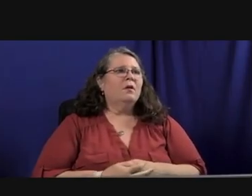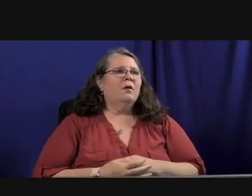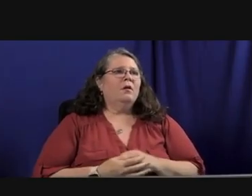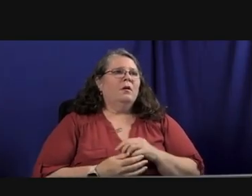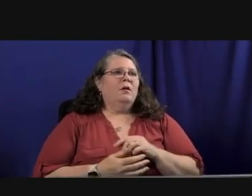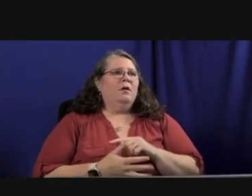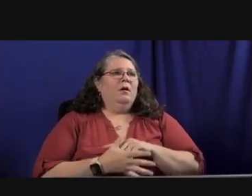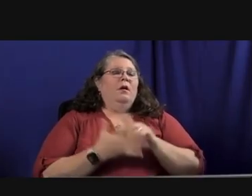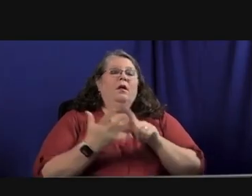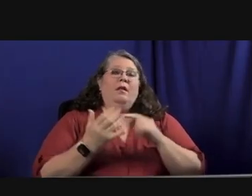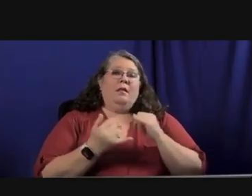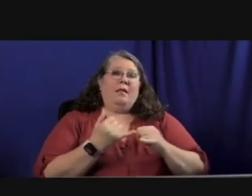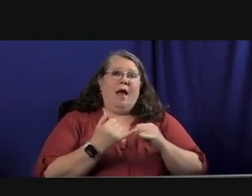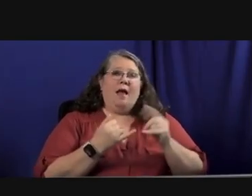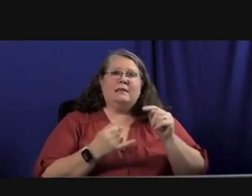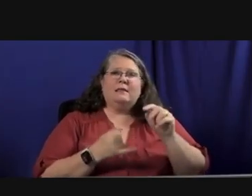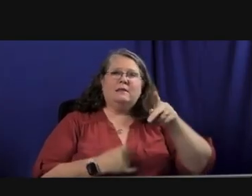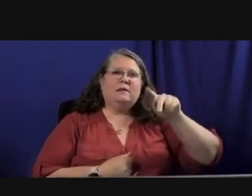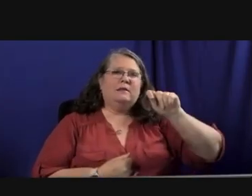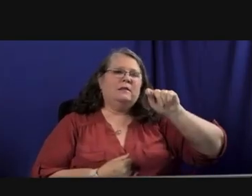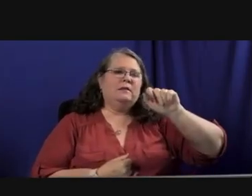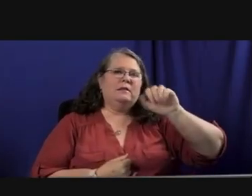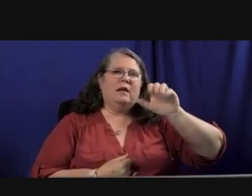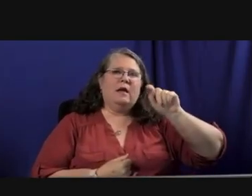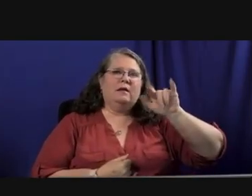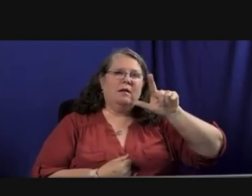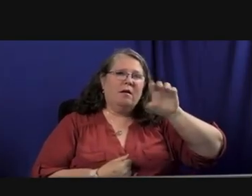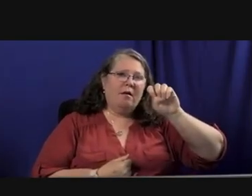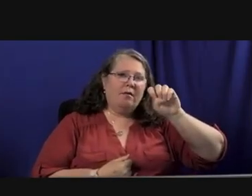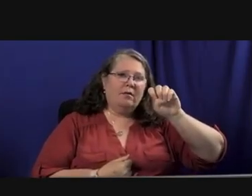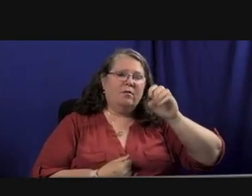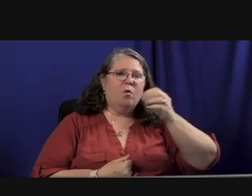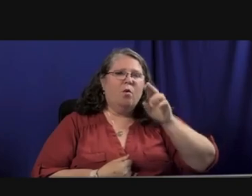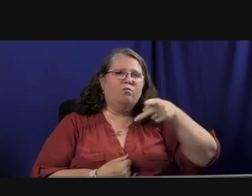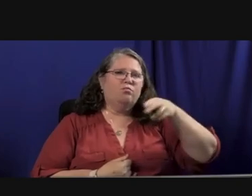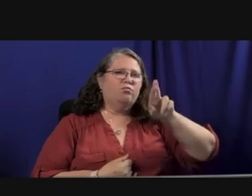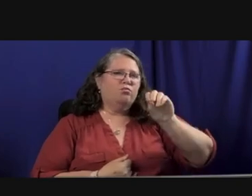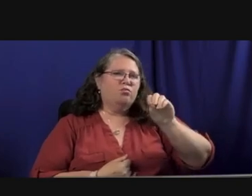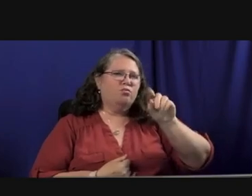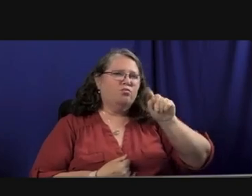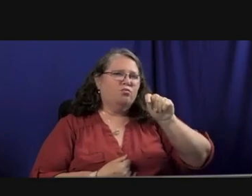the pictures will comment the need at that point.